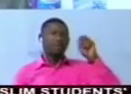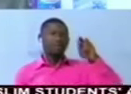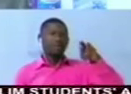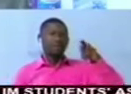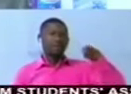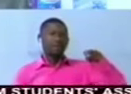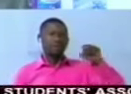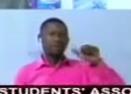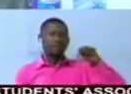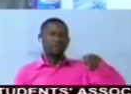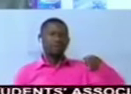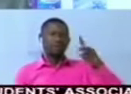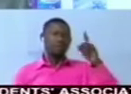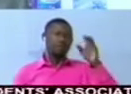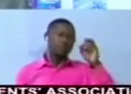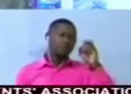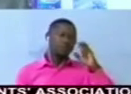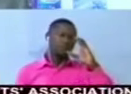Fernando Ko.